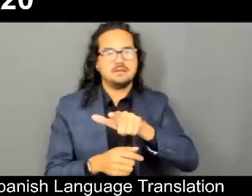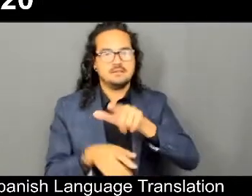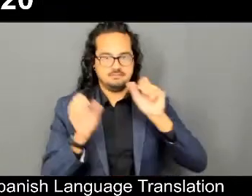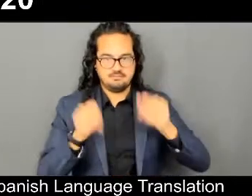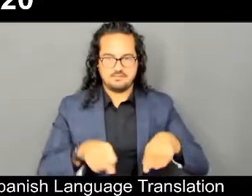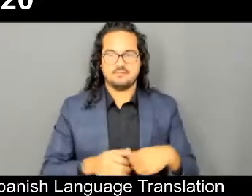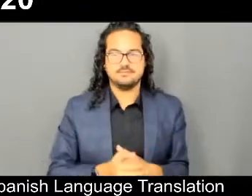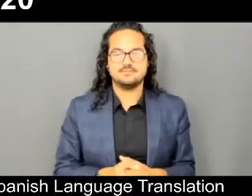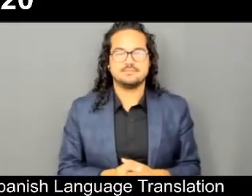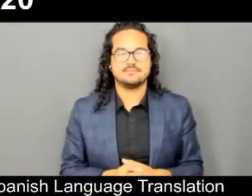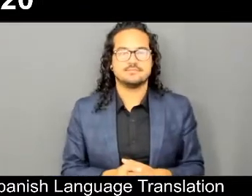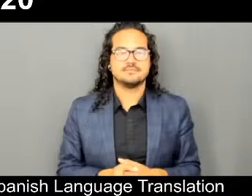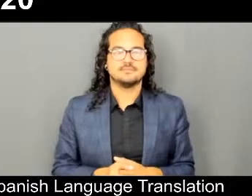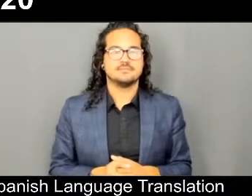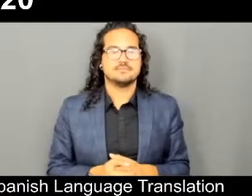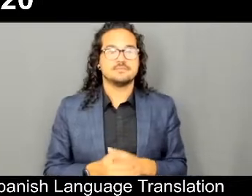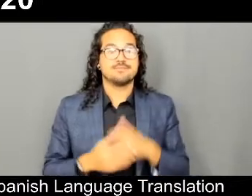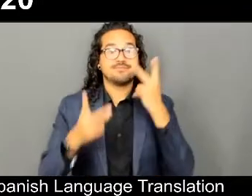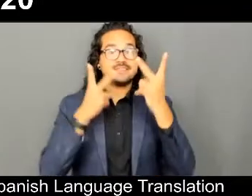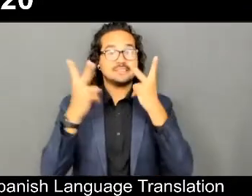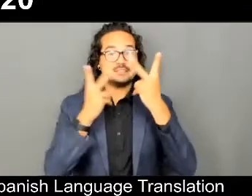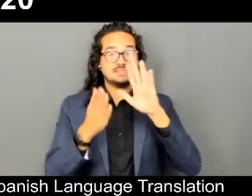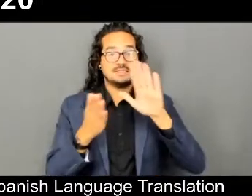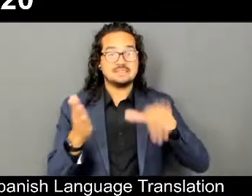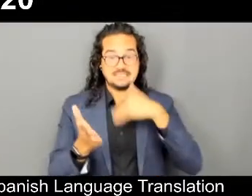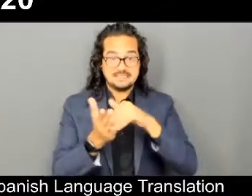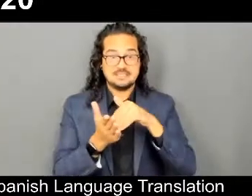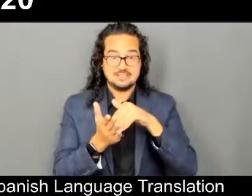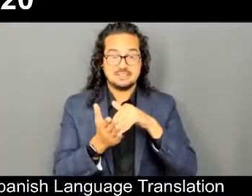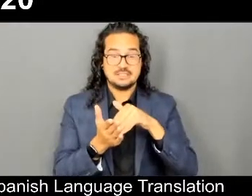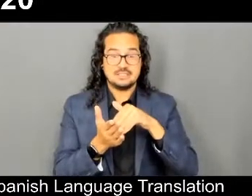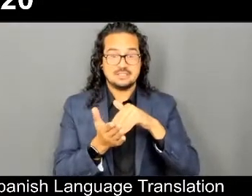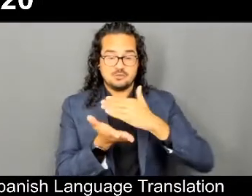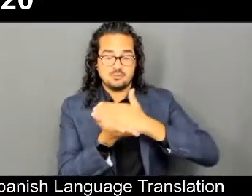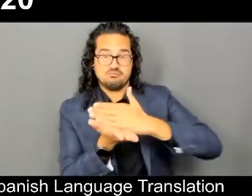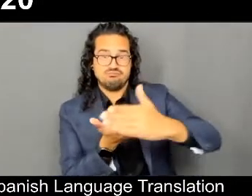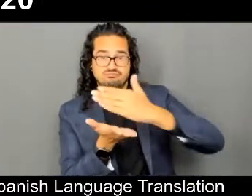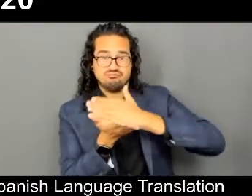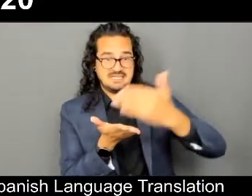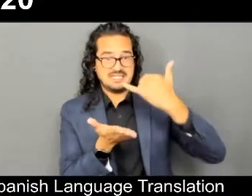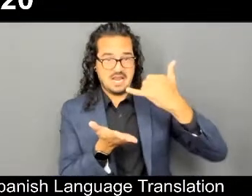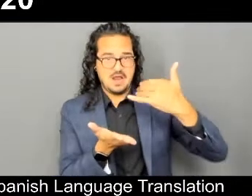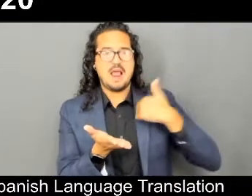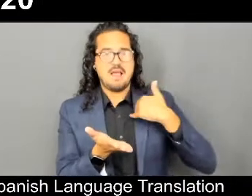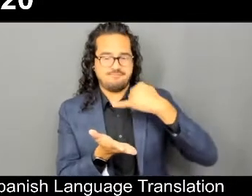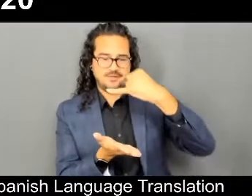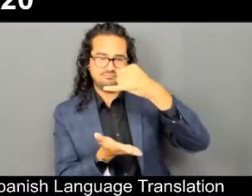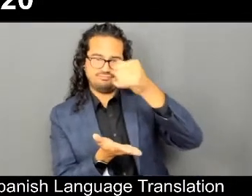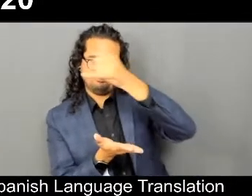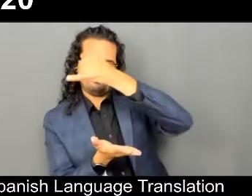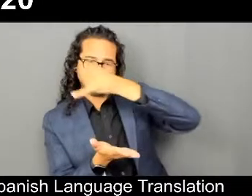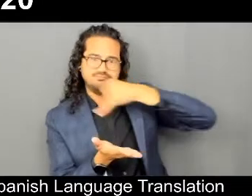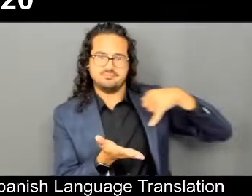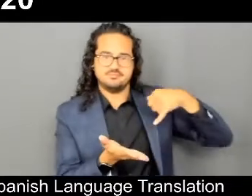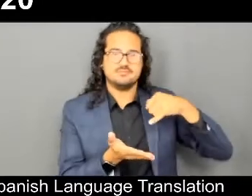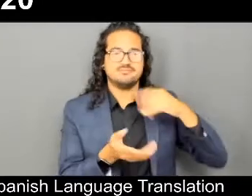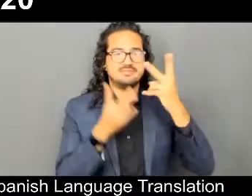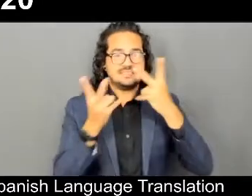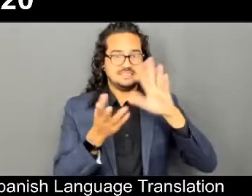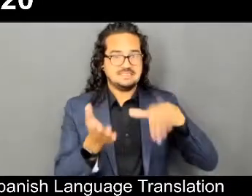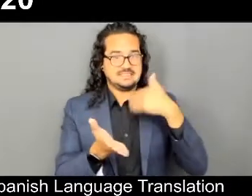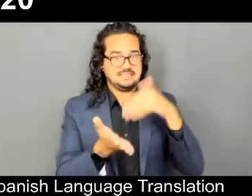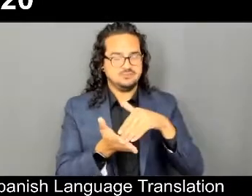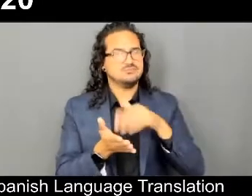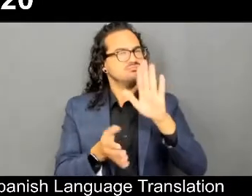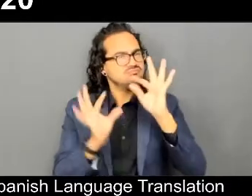line, things are looking good there from some burning that was done yesterday. Night shift did have a couple trees come over